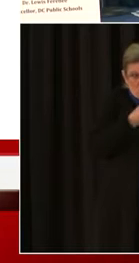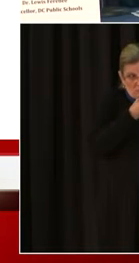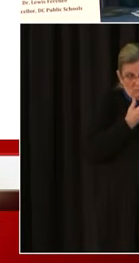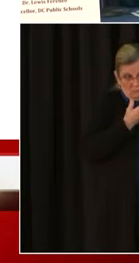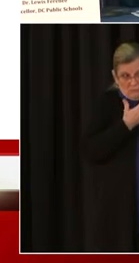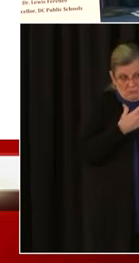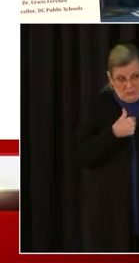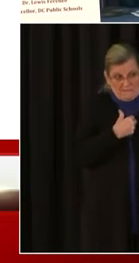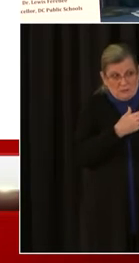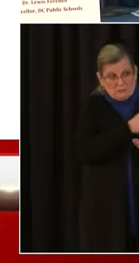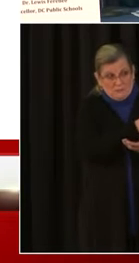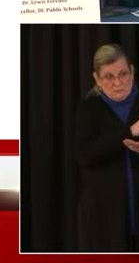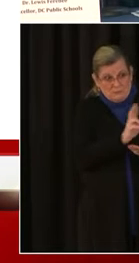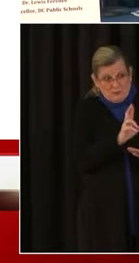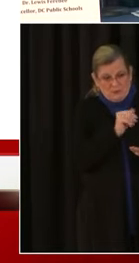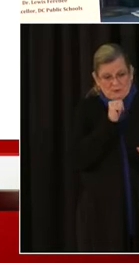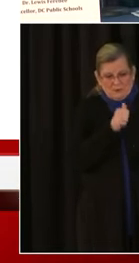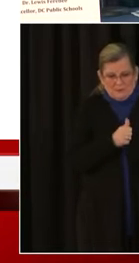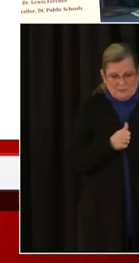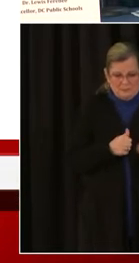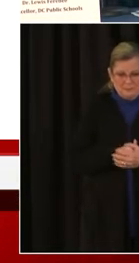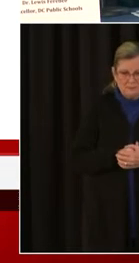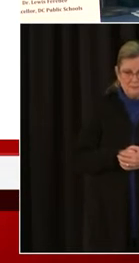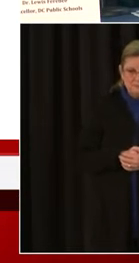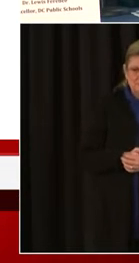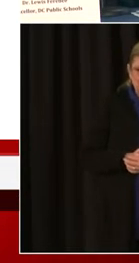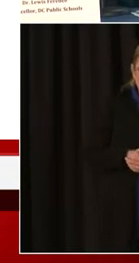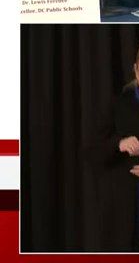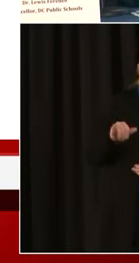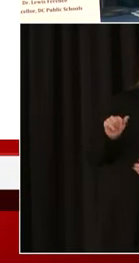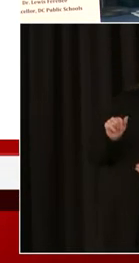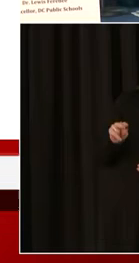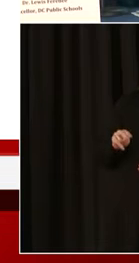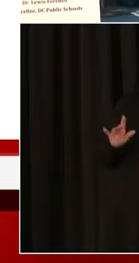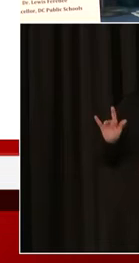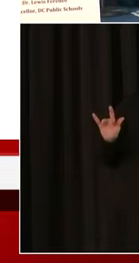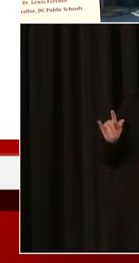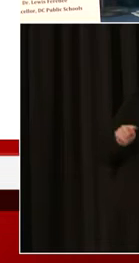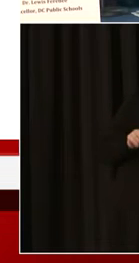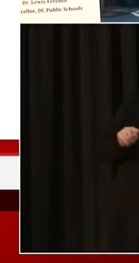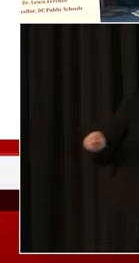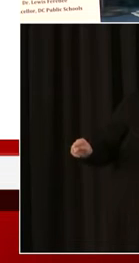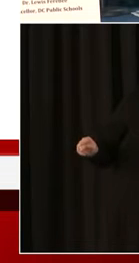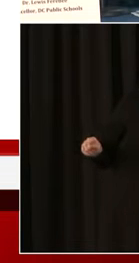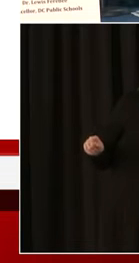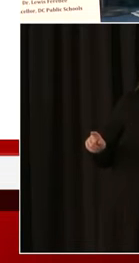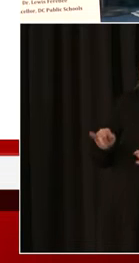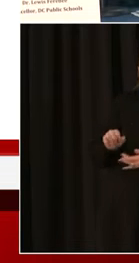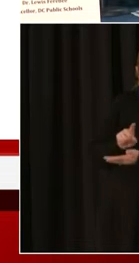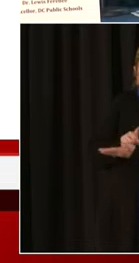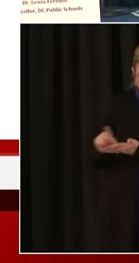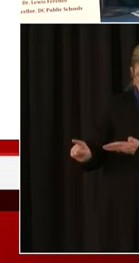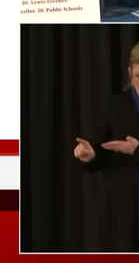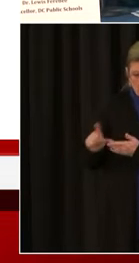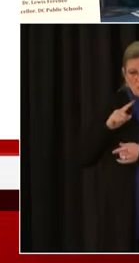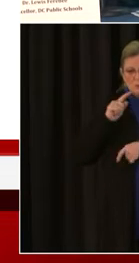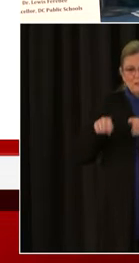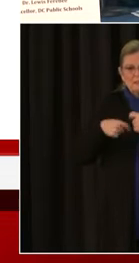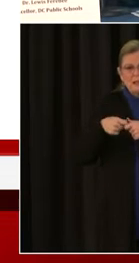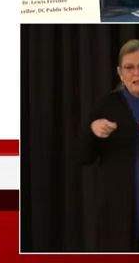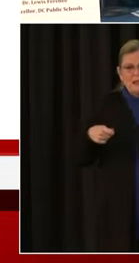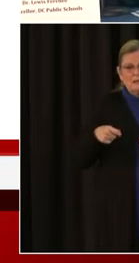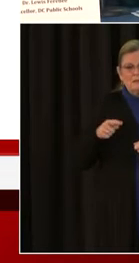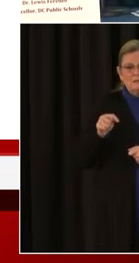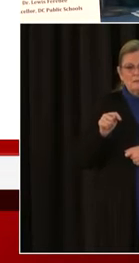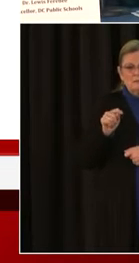implementation plans. On the week of January 25th, we will also close out our term